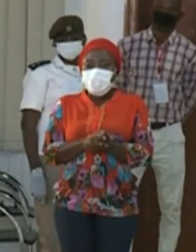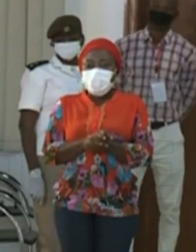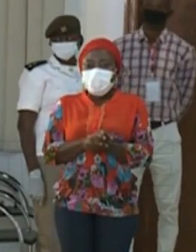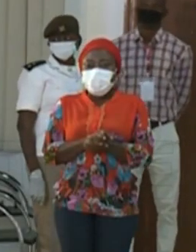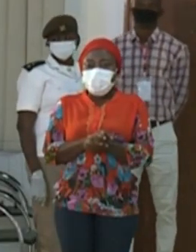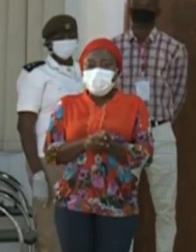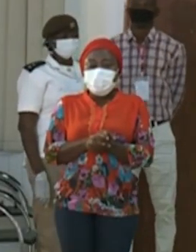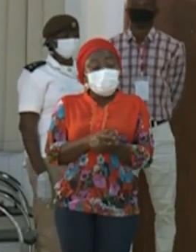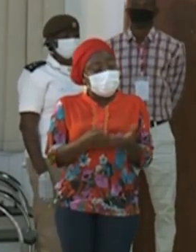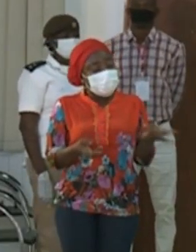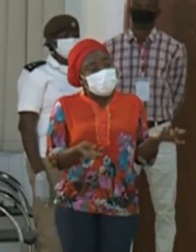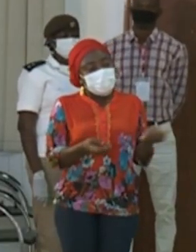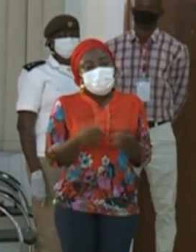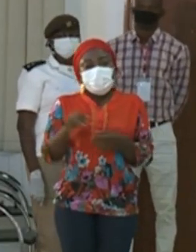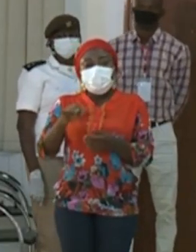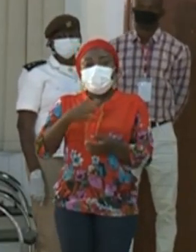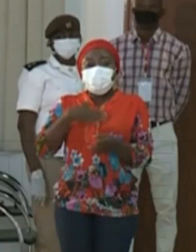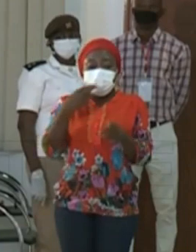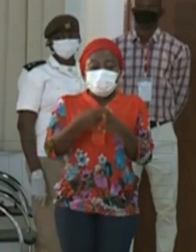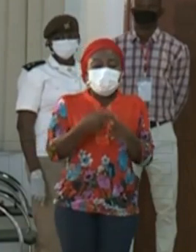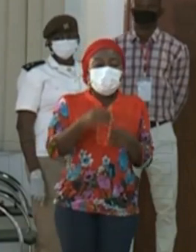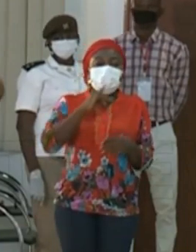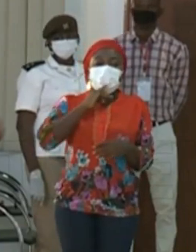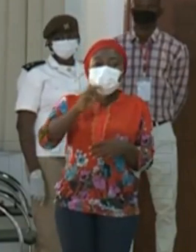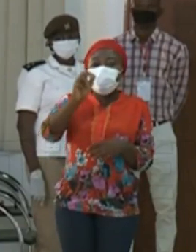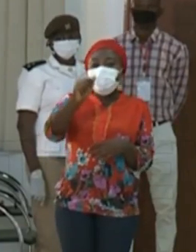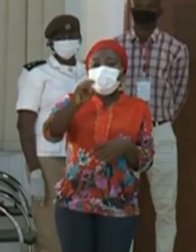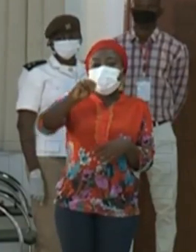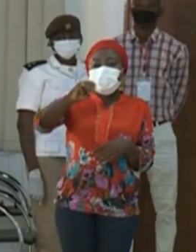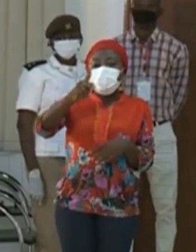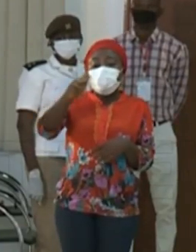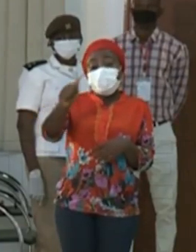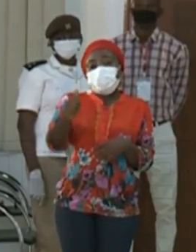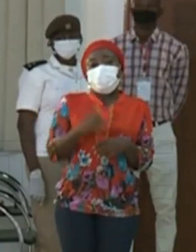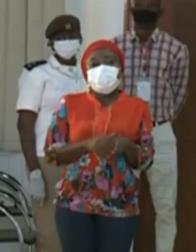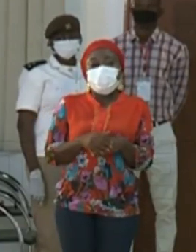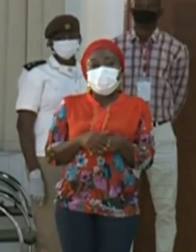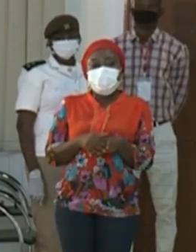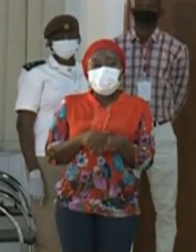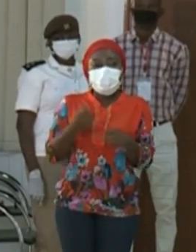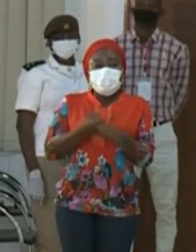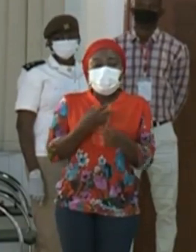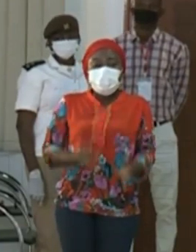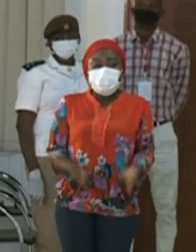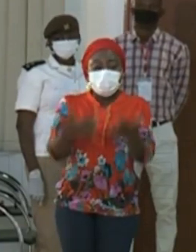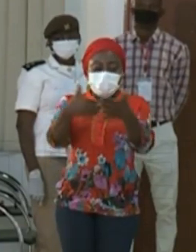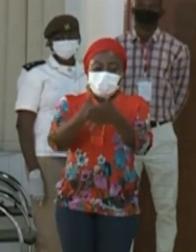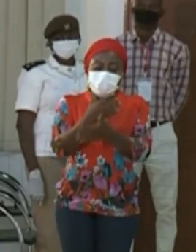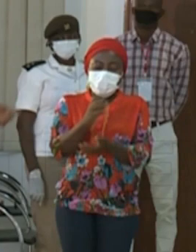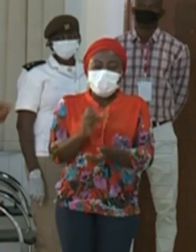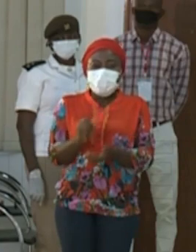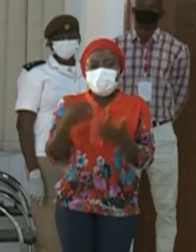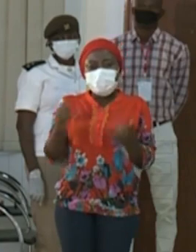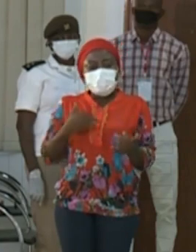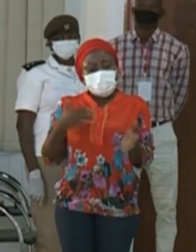The Chairman, National Coordinator, Honorable Ministers, my colleagues. My name is Amaka Ude. I report for Arise News. And I